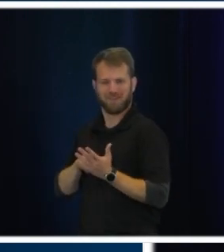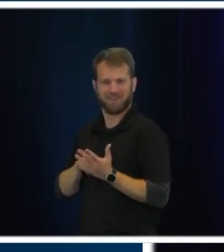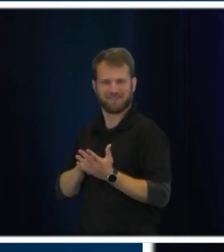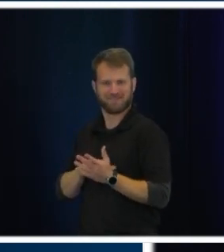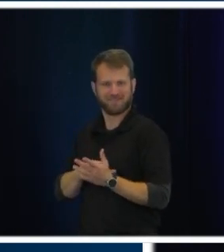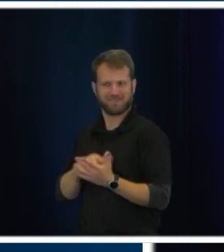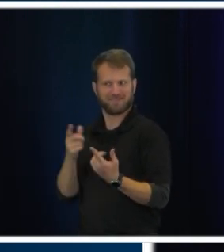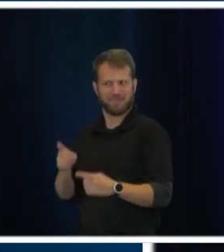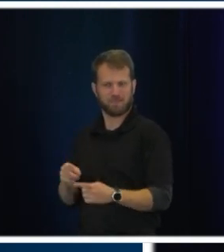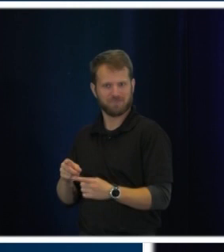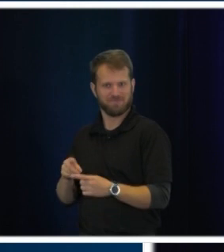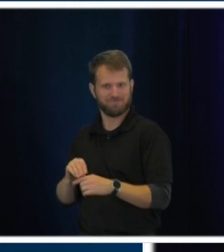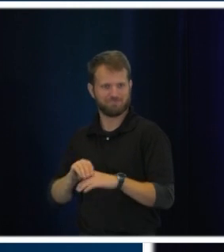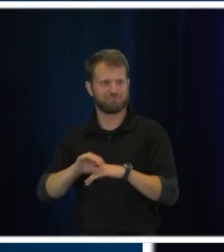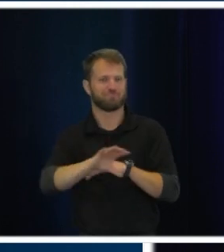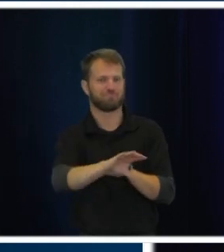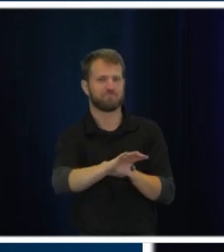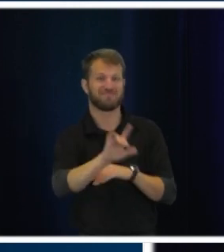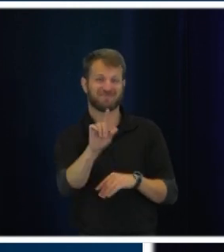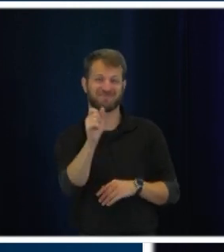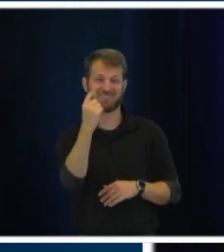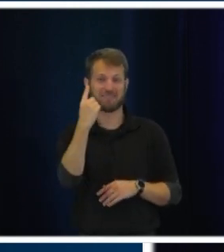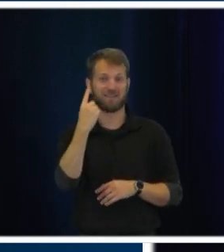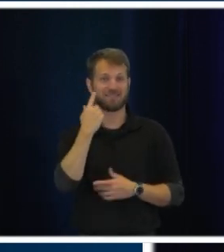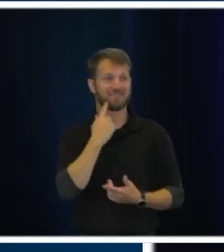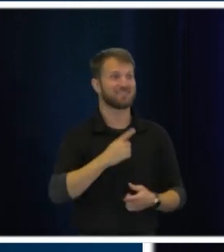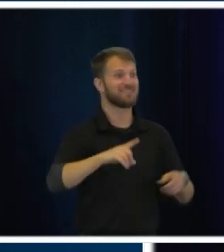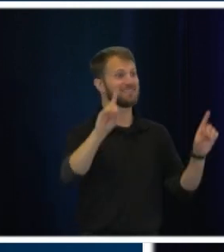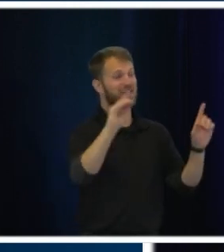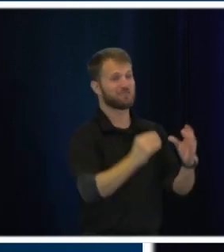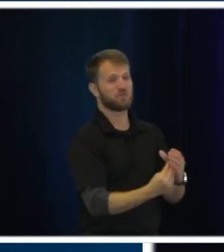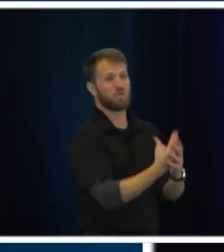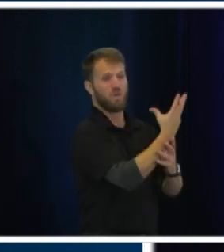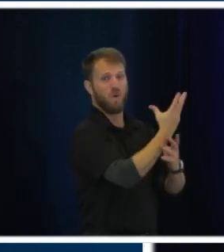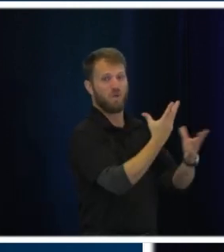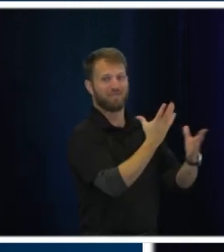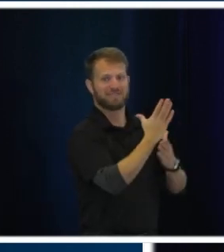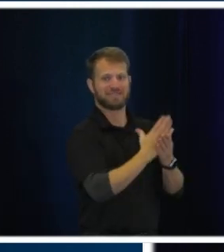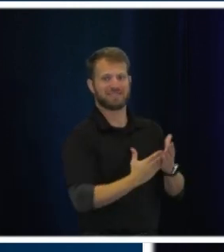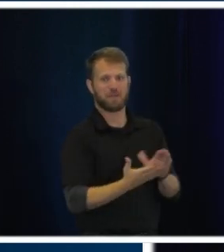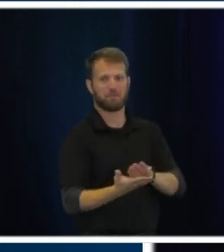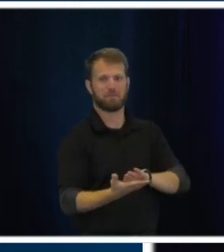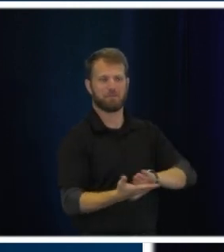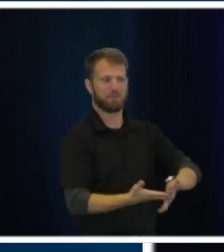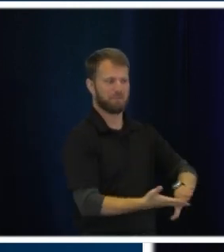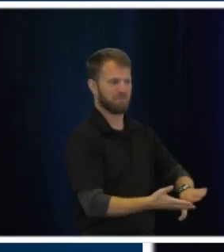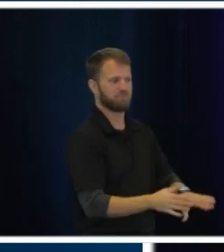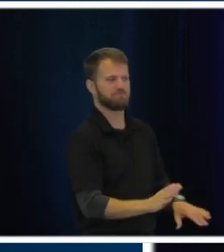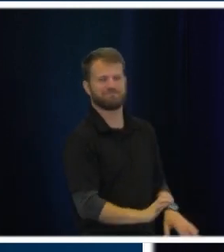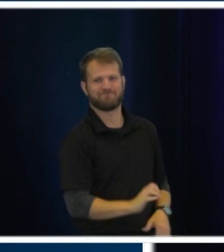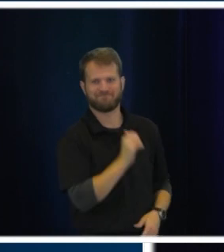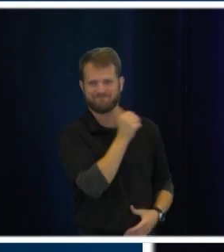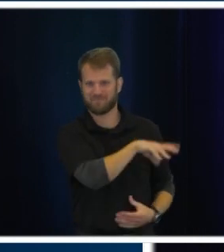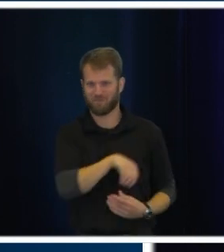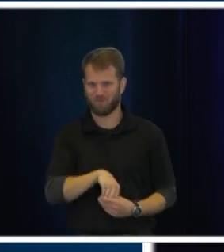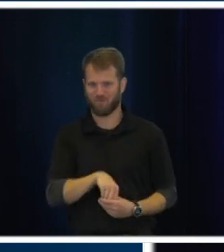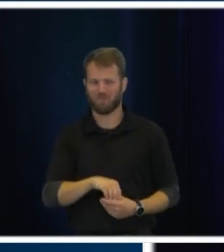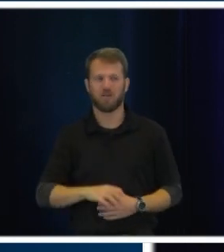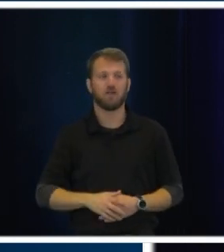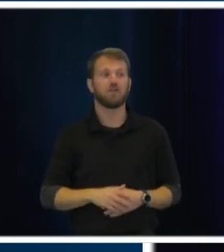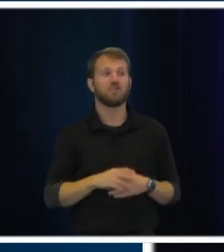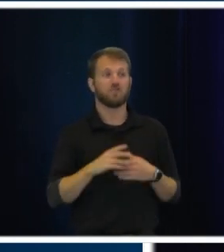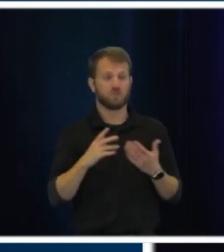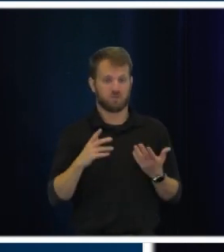and residents have not always shared in the success and growth of this city. I'm honored to work with and for a